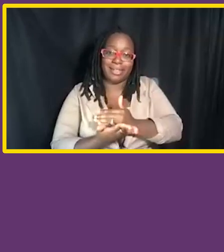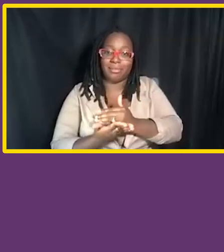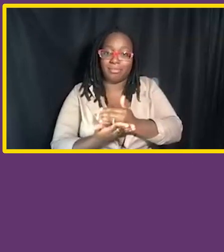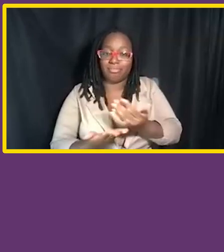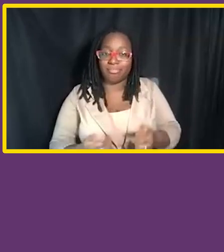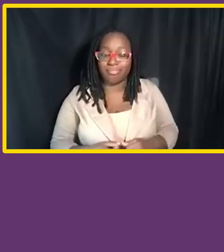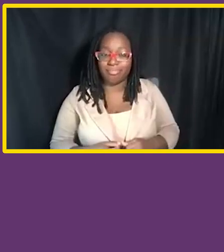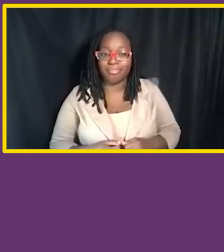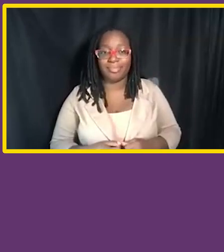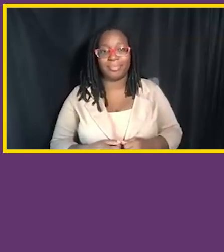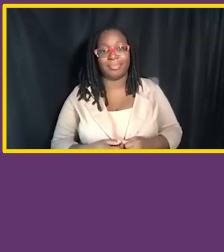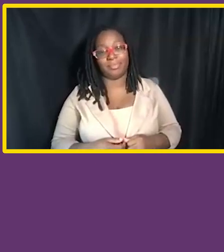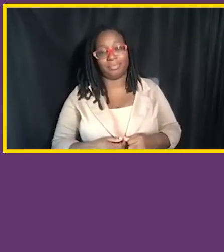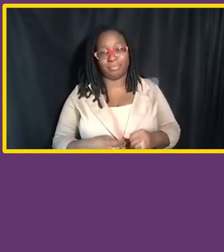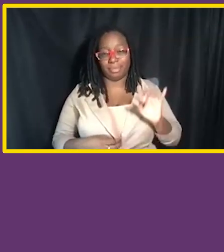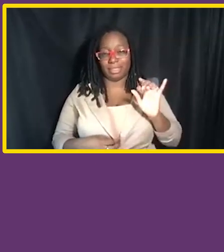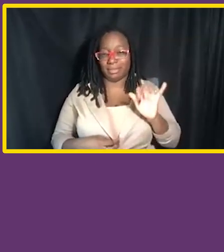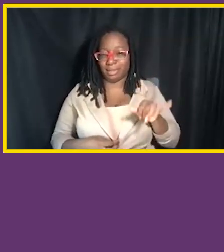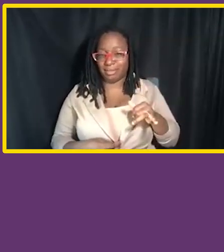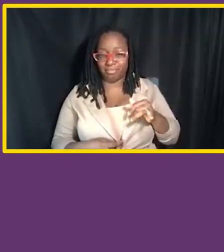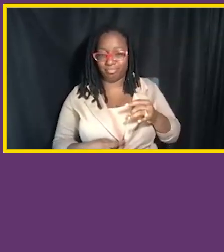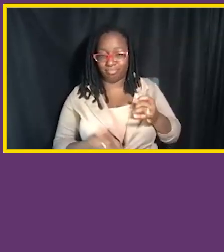Is that any of that useful, Tiara?